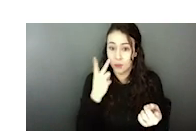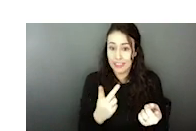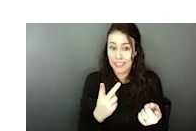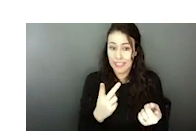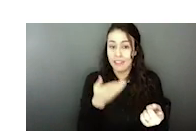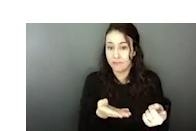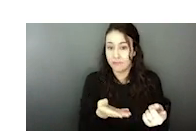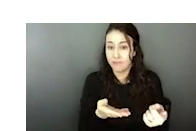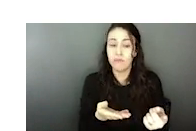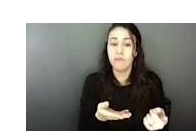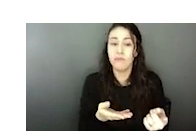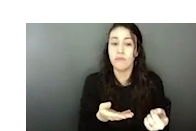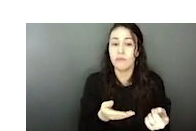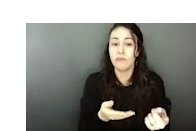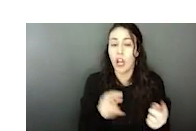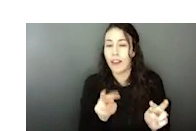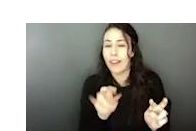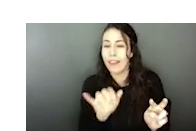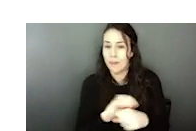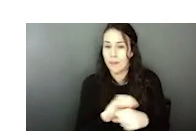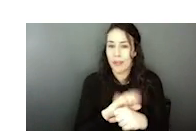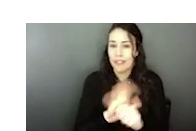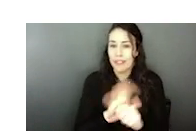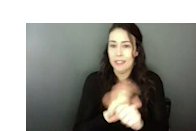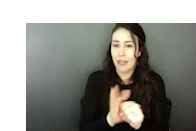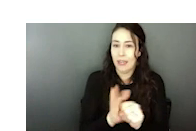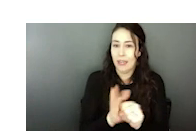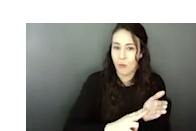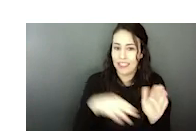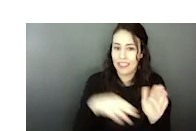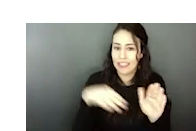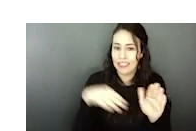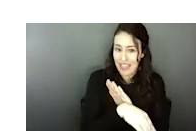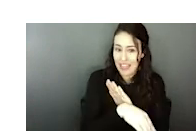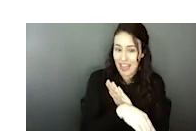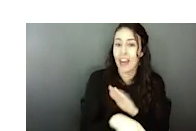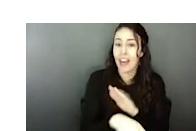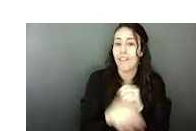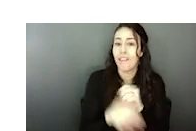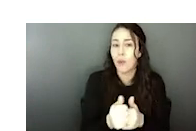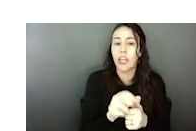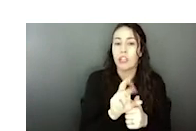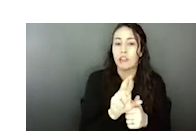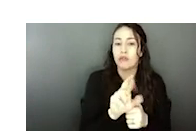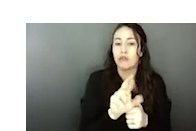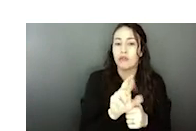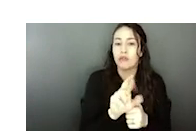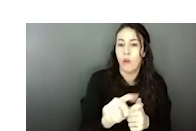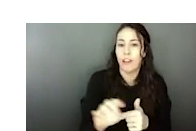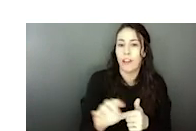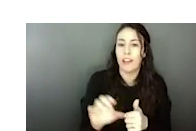looking at that pandemic enrollment decline by racial and ethnic groups. So we see this overall decline